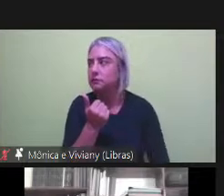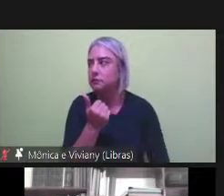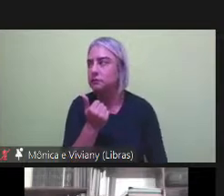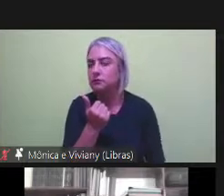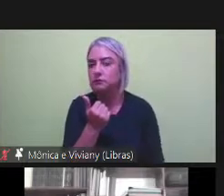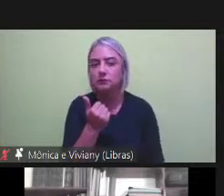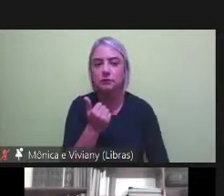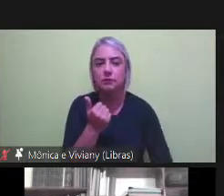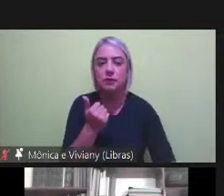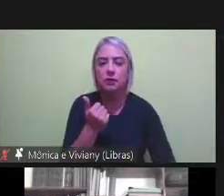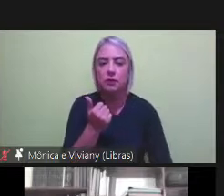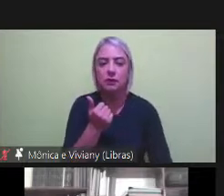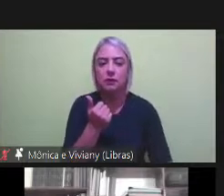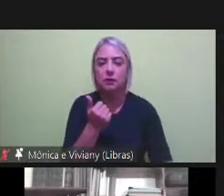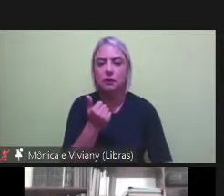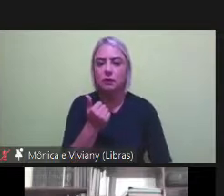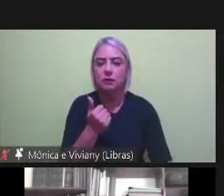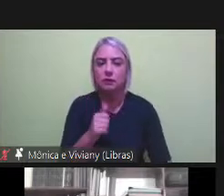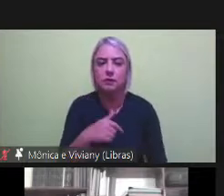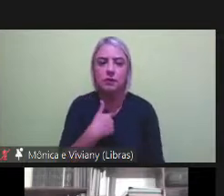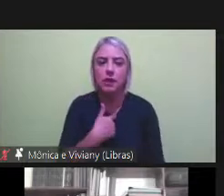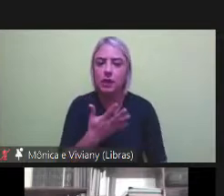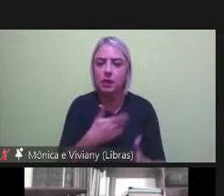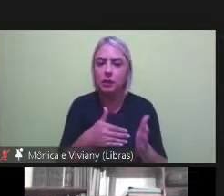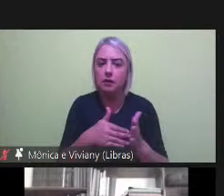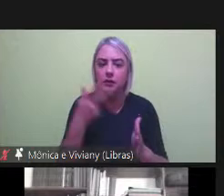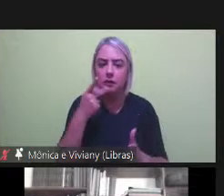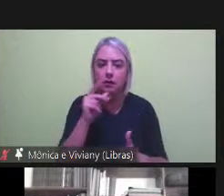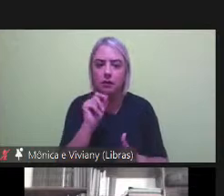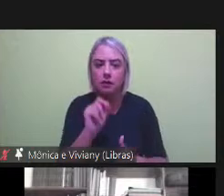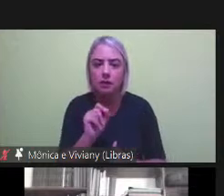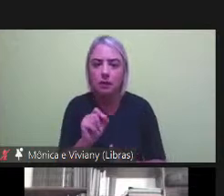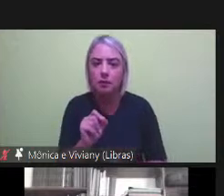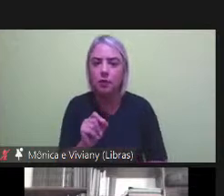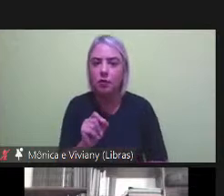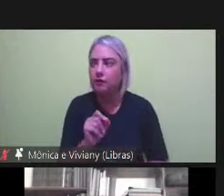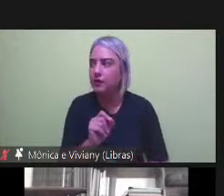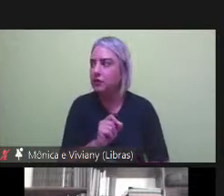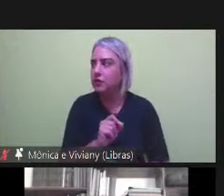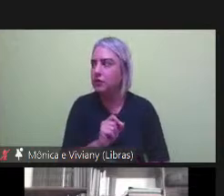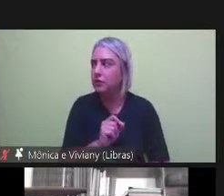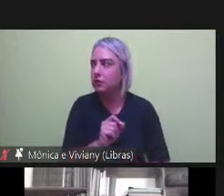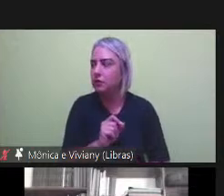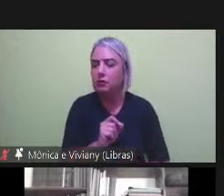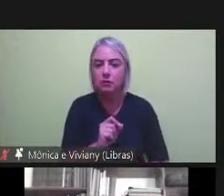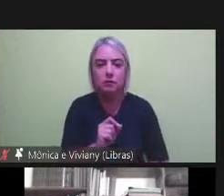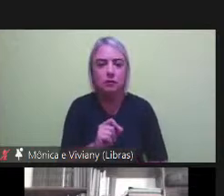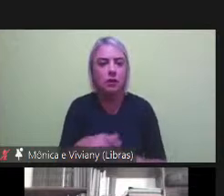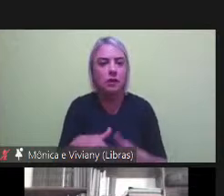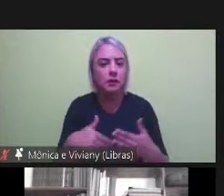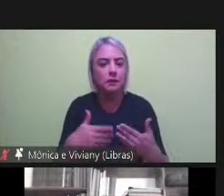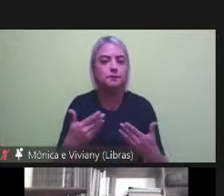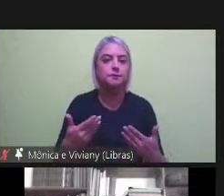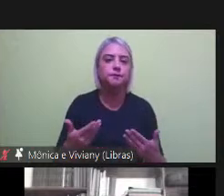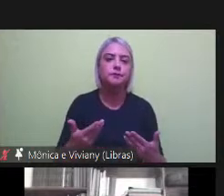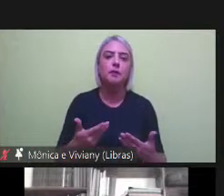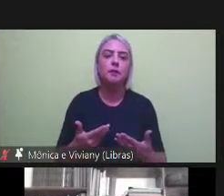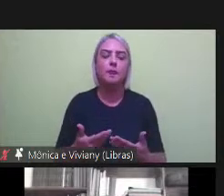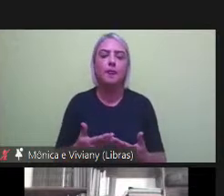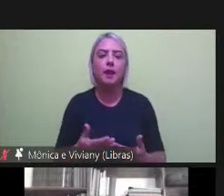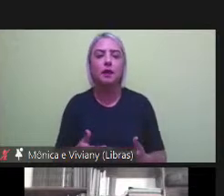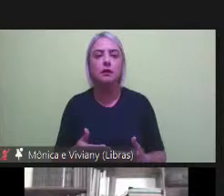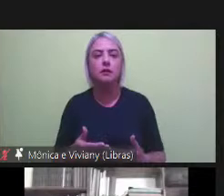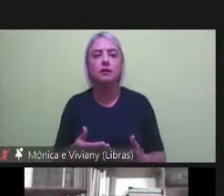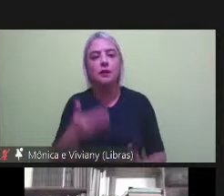aspects, and everyone that is able to access it, it's free for them to access. And that was it. Thank you very much for